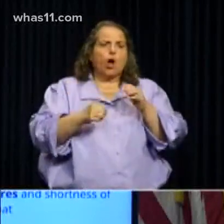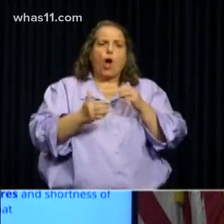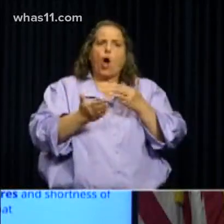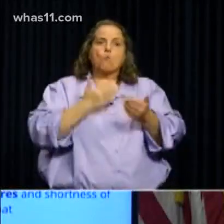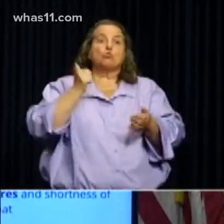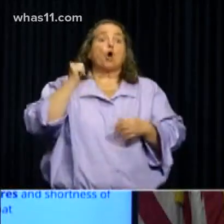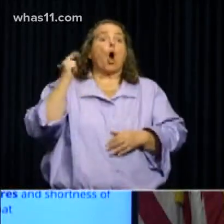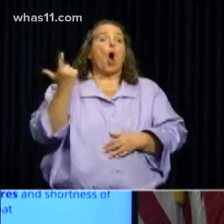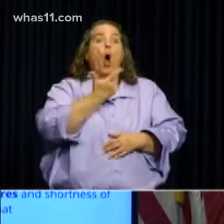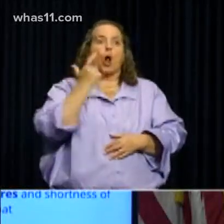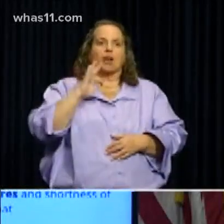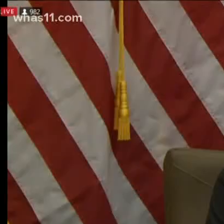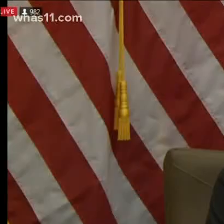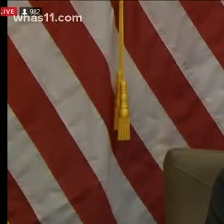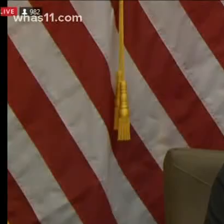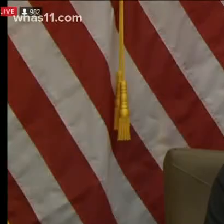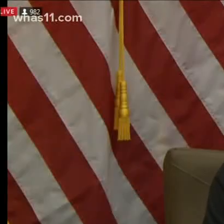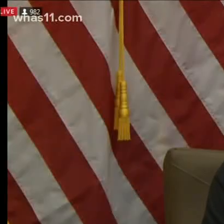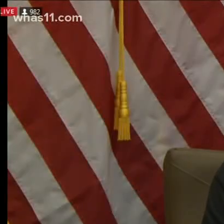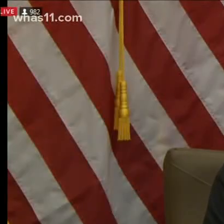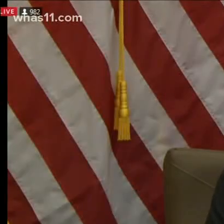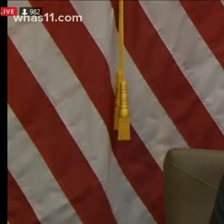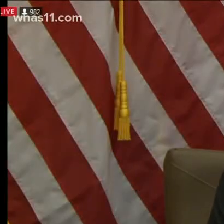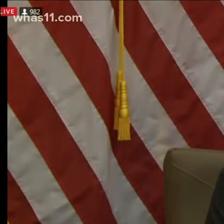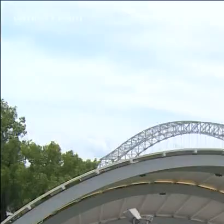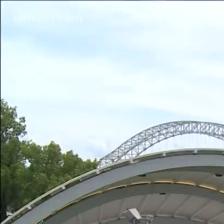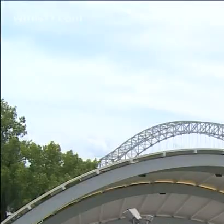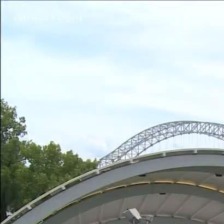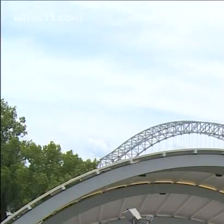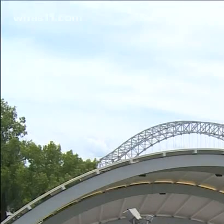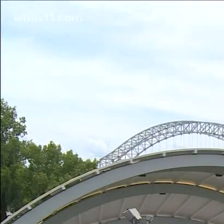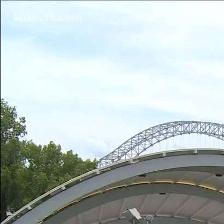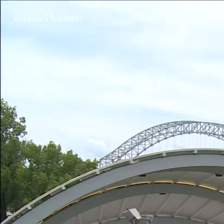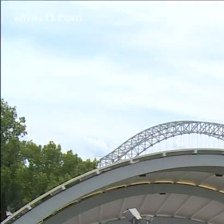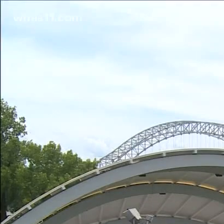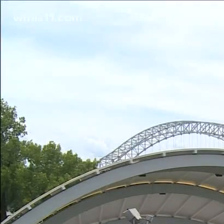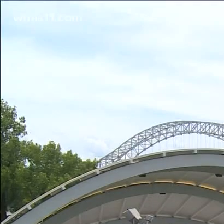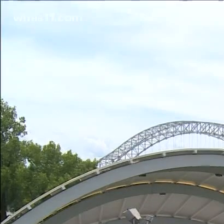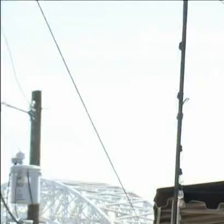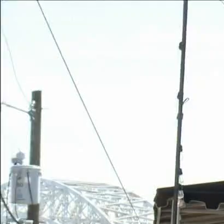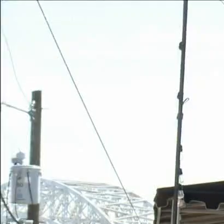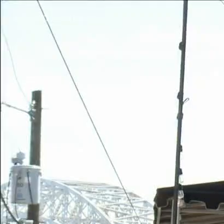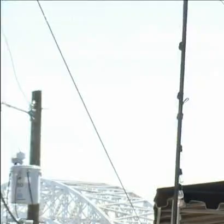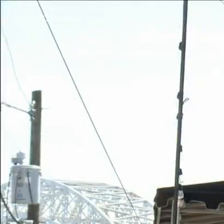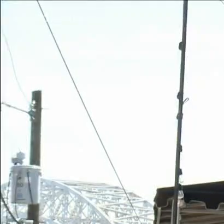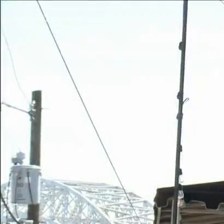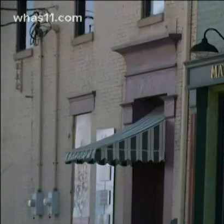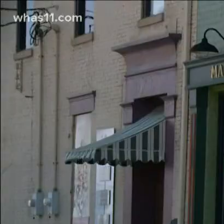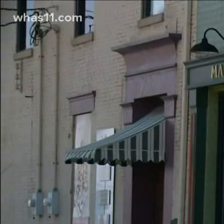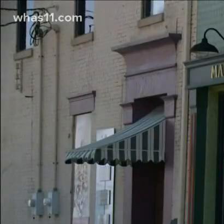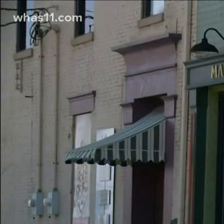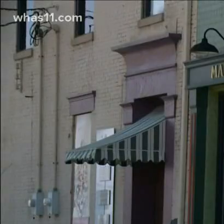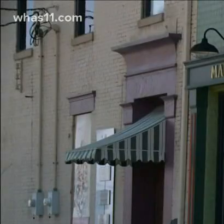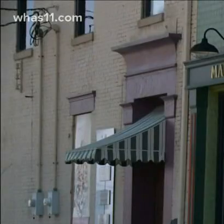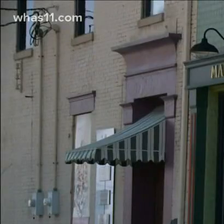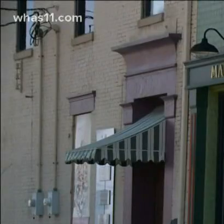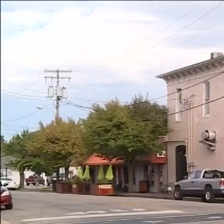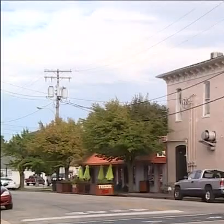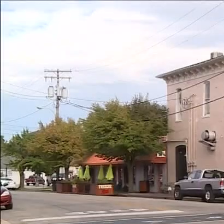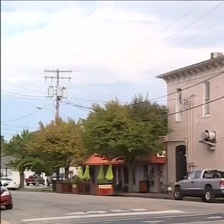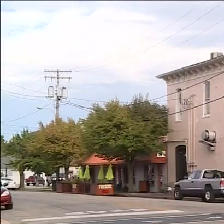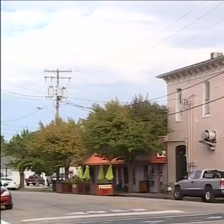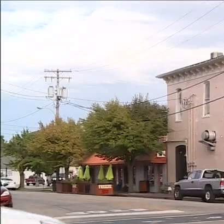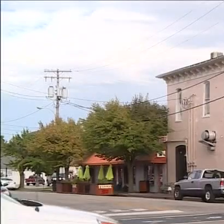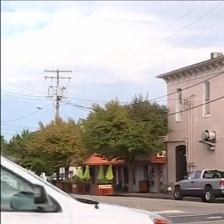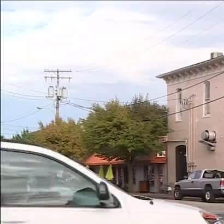our surrounding states. Beshear says he and Holcomb talk weekly, but today he says he believes Indiana is moving a little too fast in some of